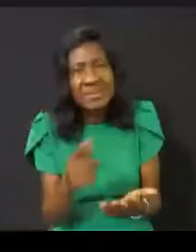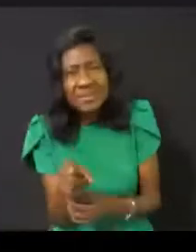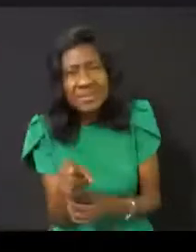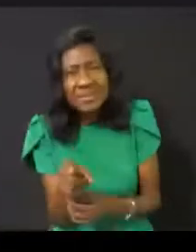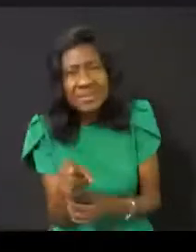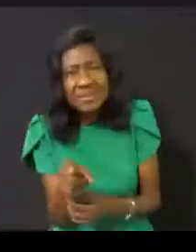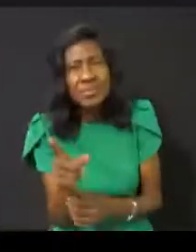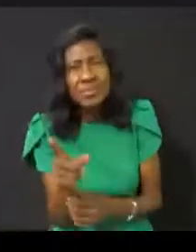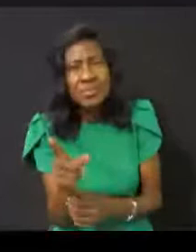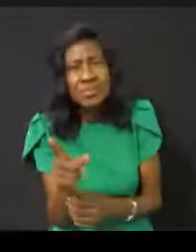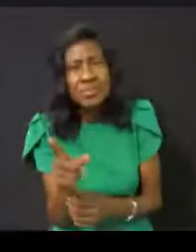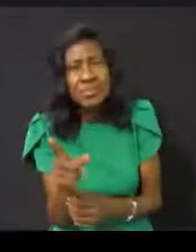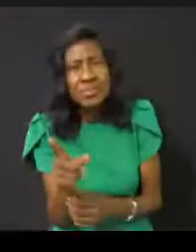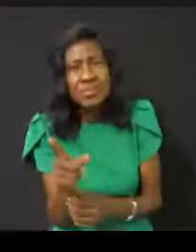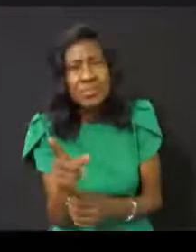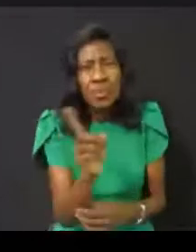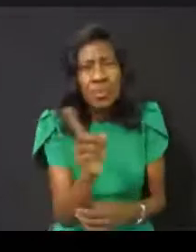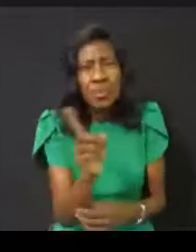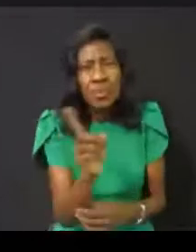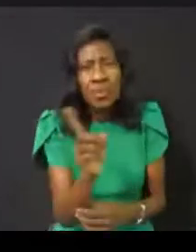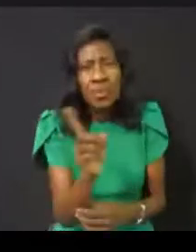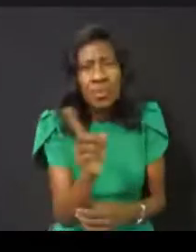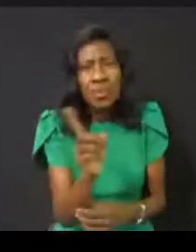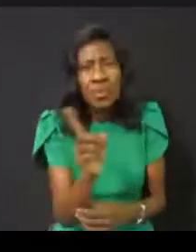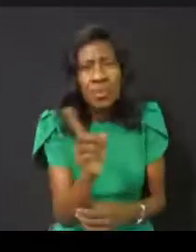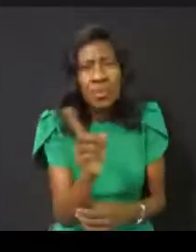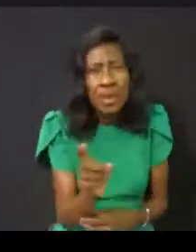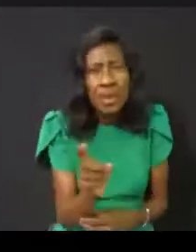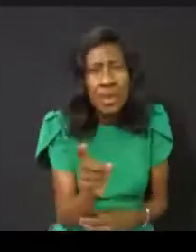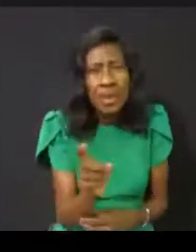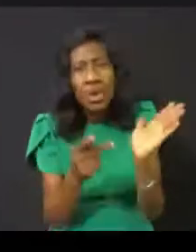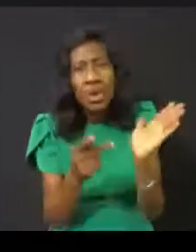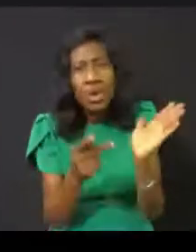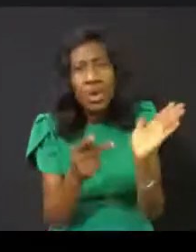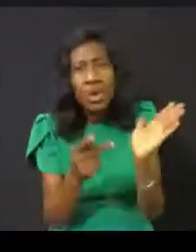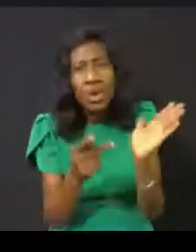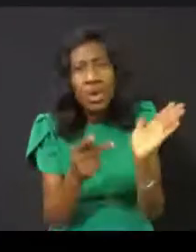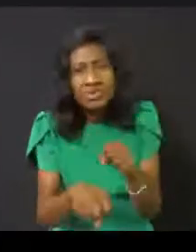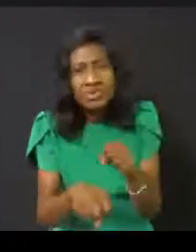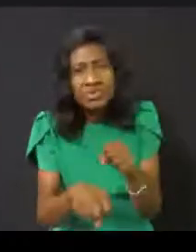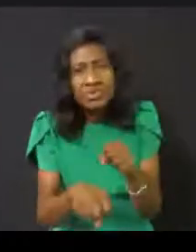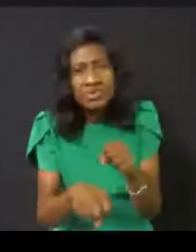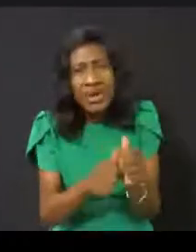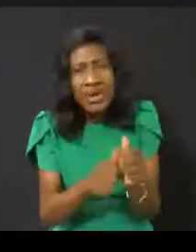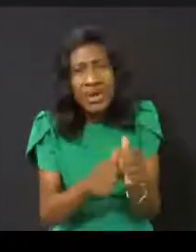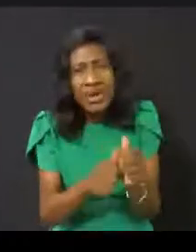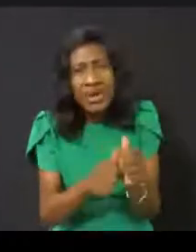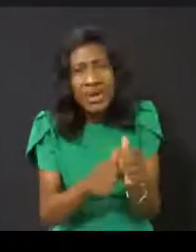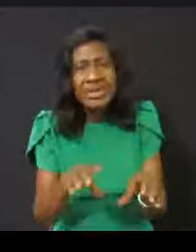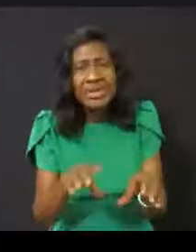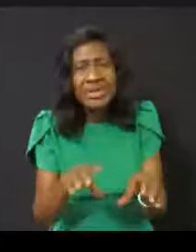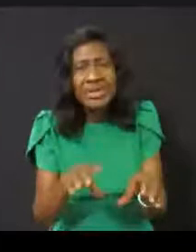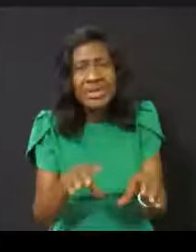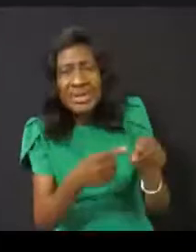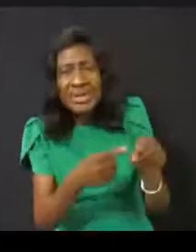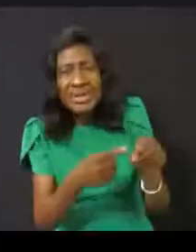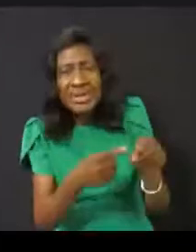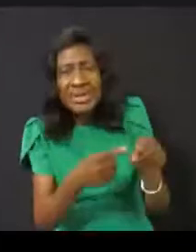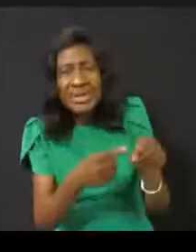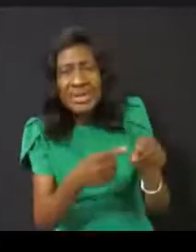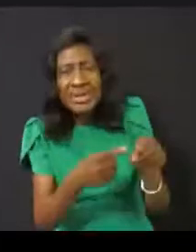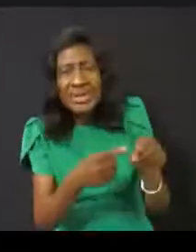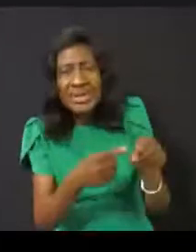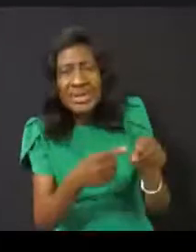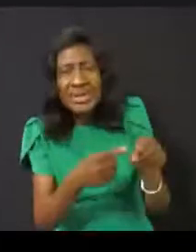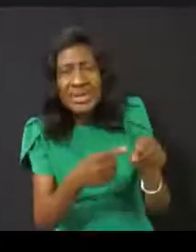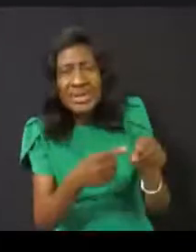bundle question, where is the rapid testing policy so that everybody else can start using them? This is very much a